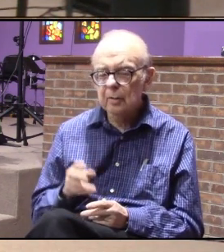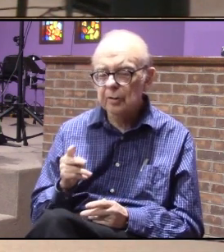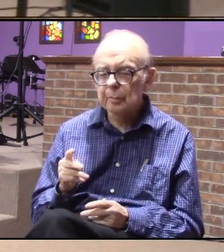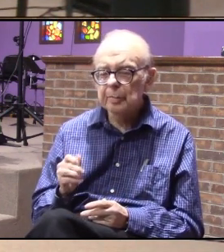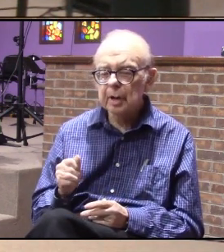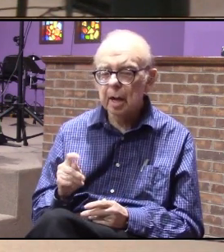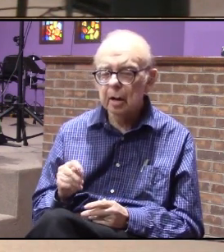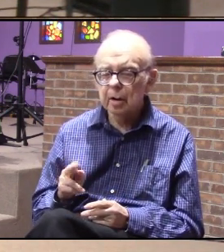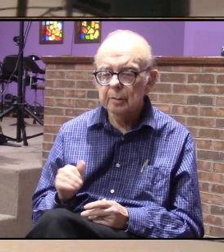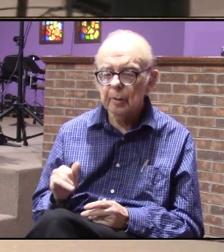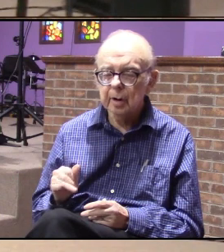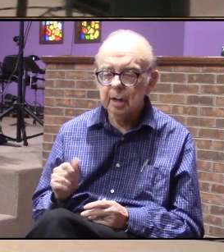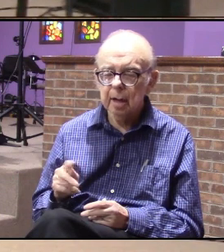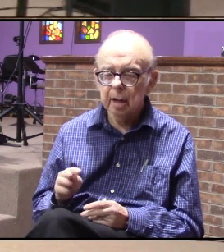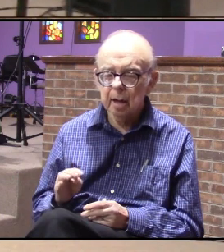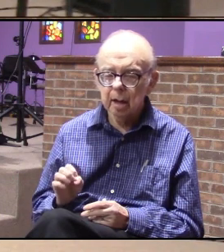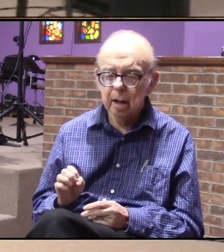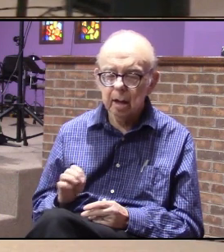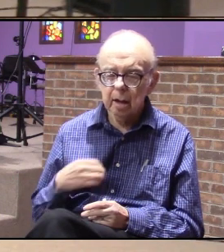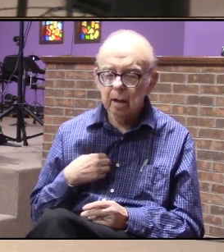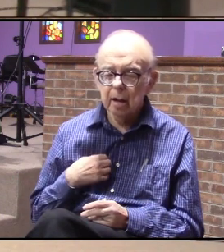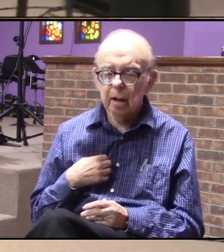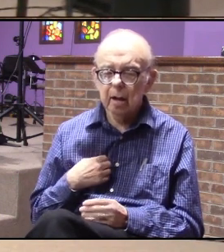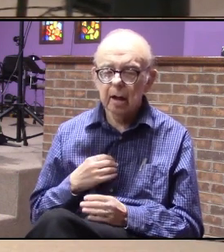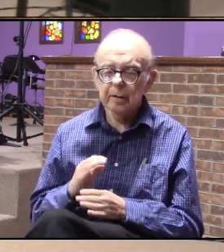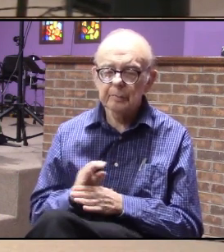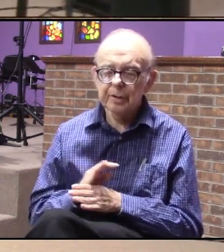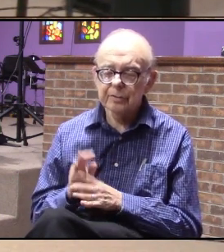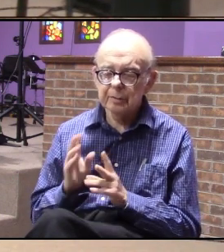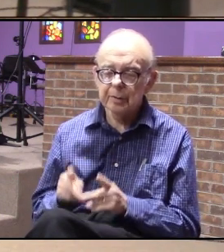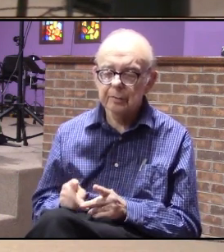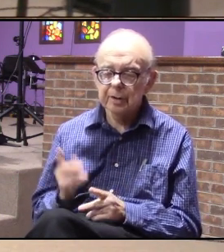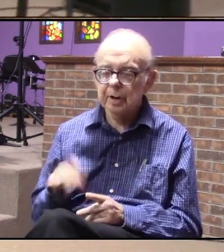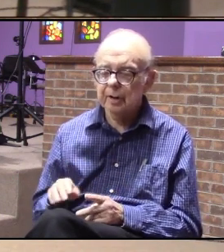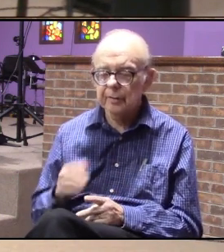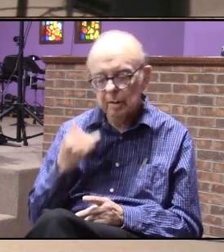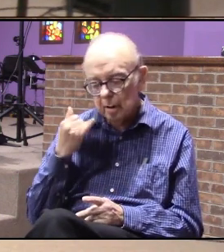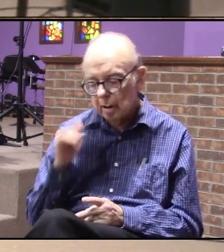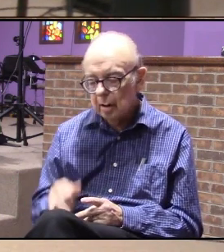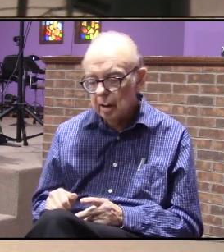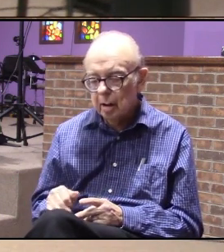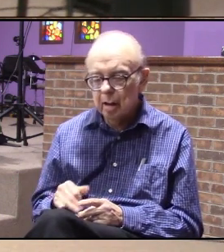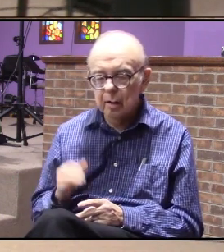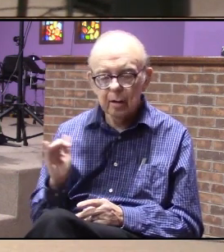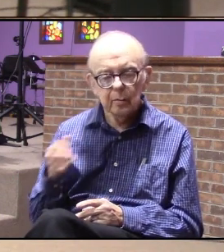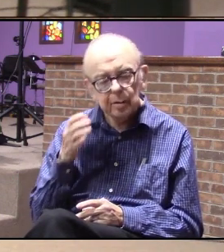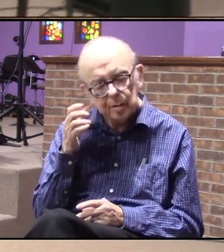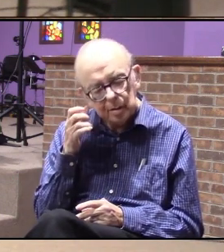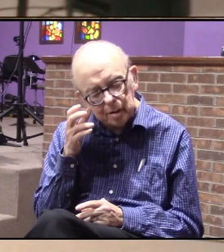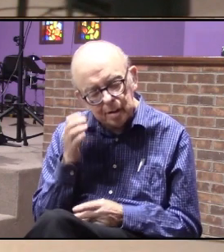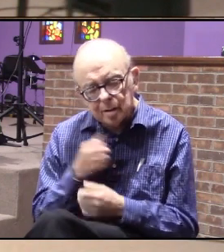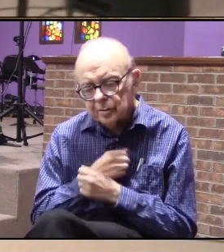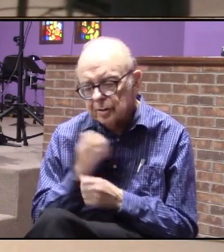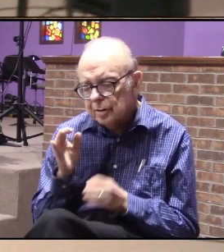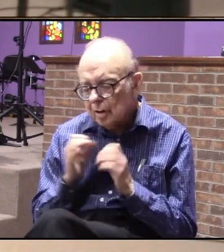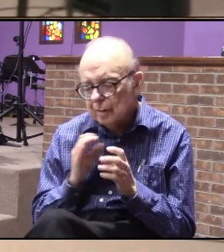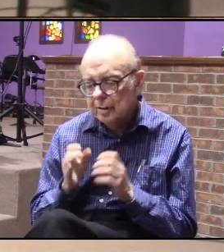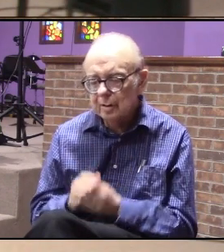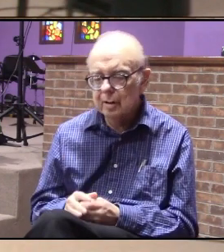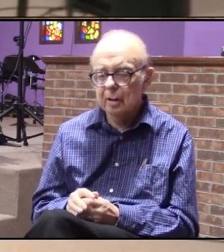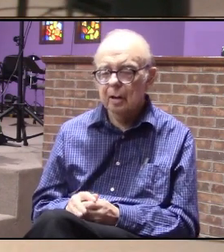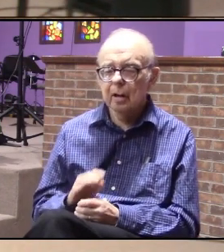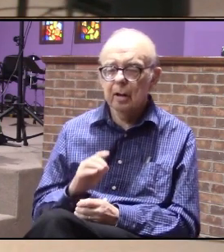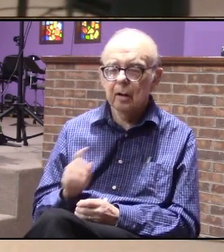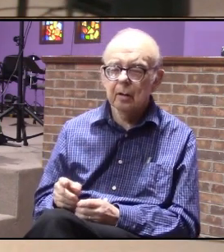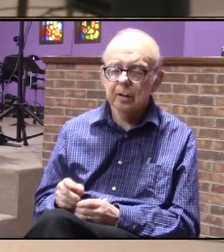sometimes you always had the busybody in town that never hung up, and they always loved to listen to your conversations. and go